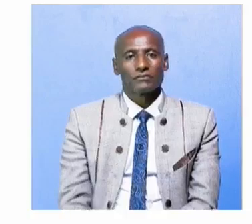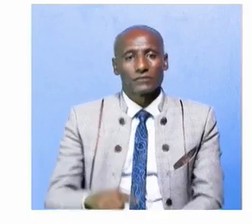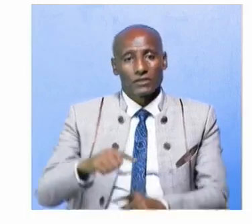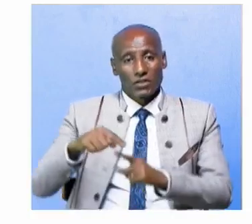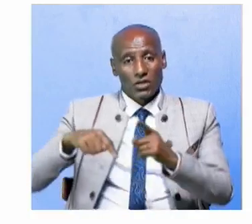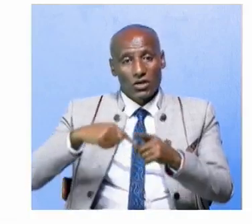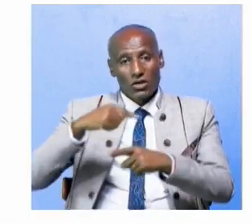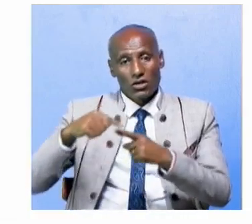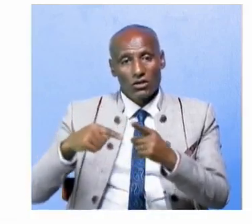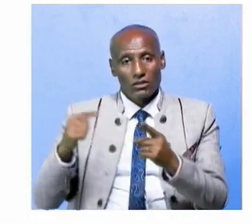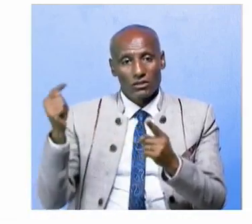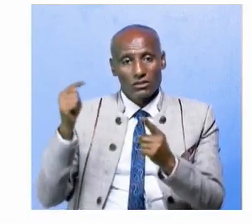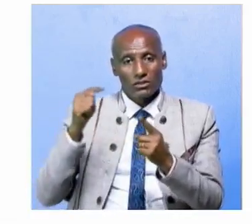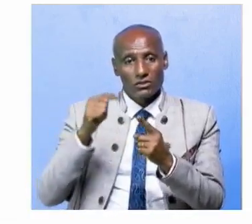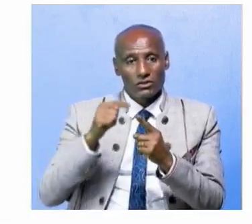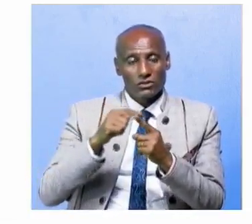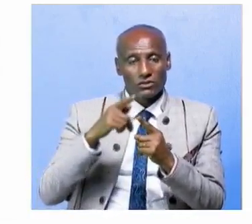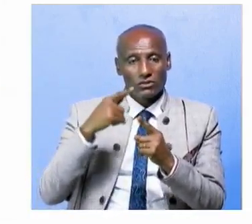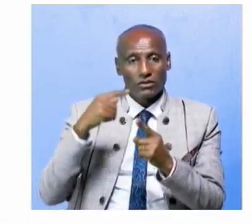go to the hospital.